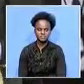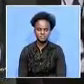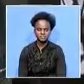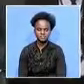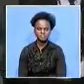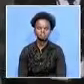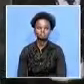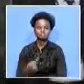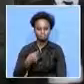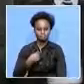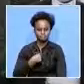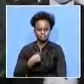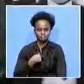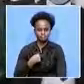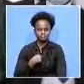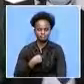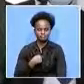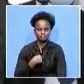I,